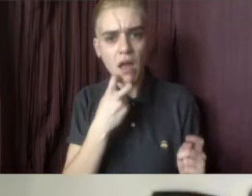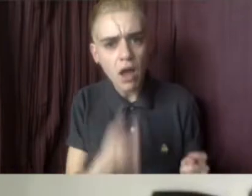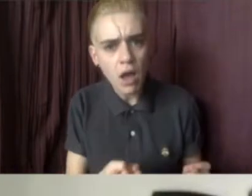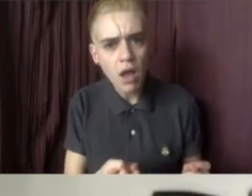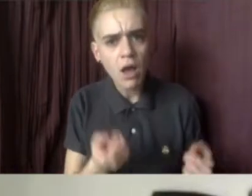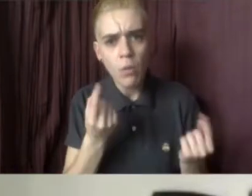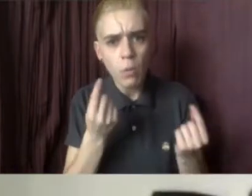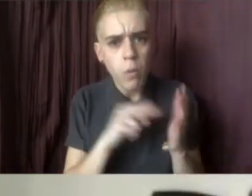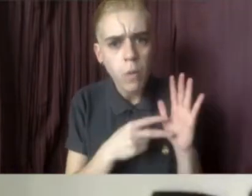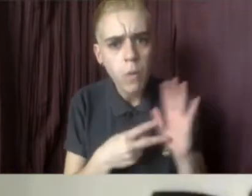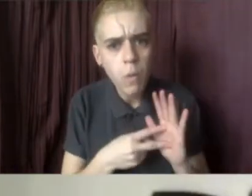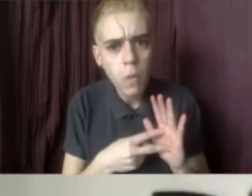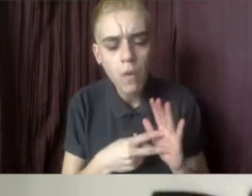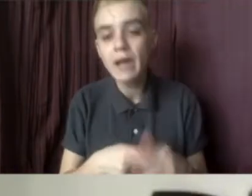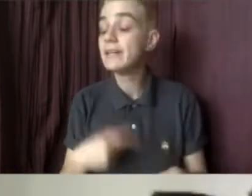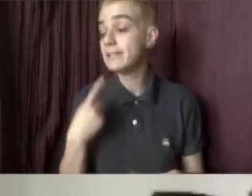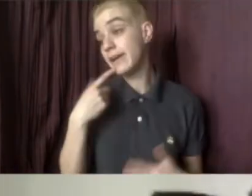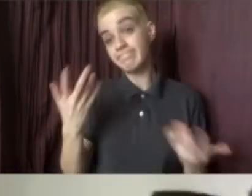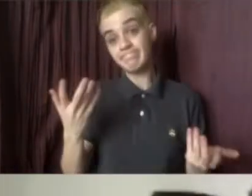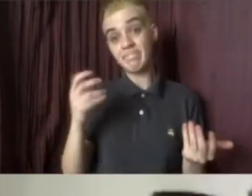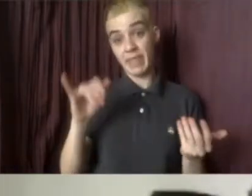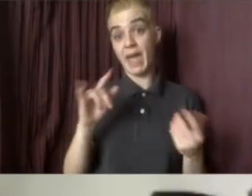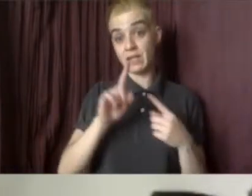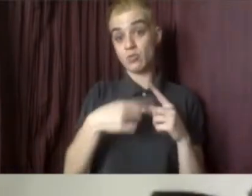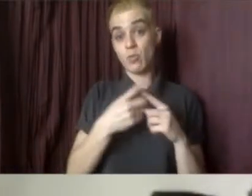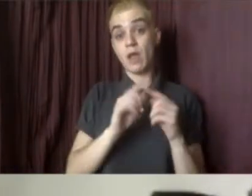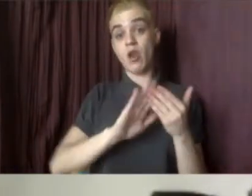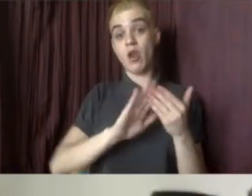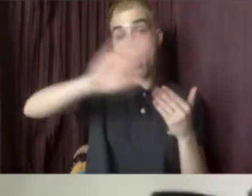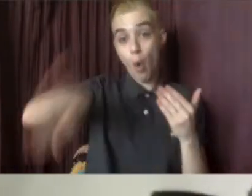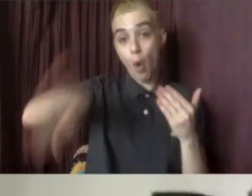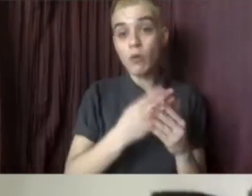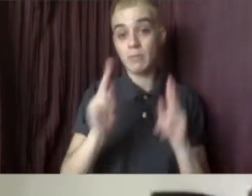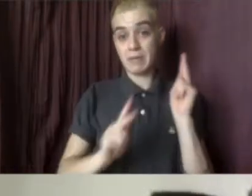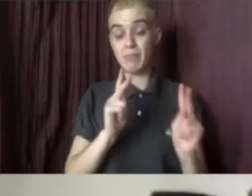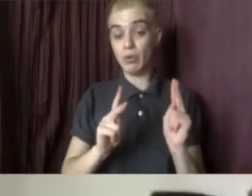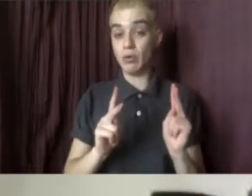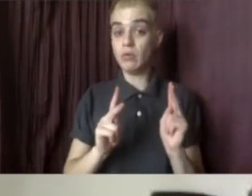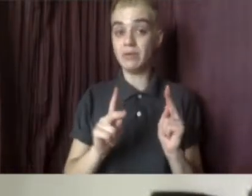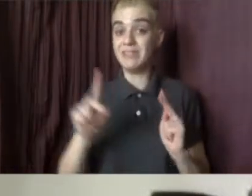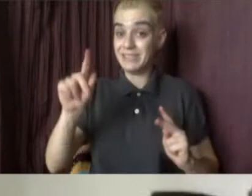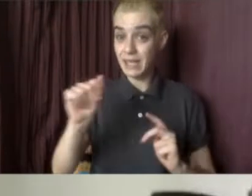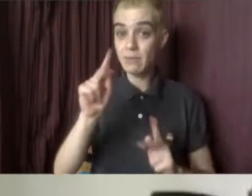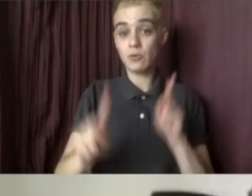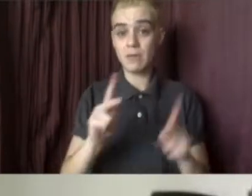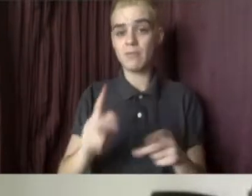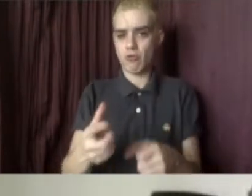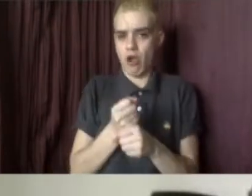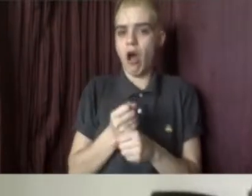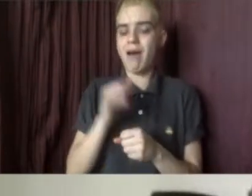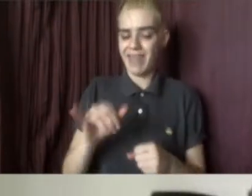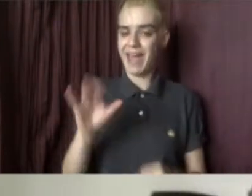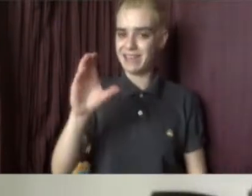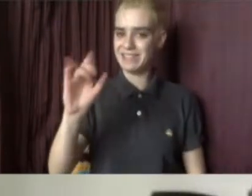laws that came from San Francisco, California. And what that said was that if you had a disability, you're not to be in public